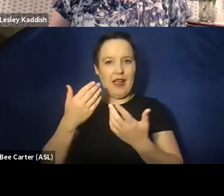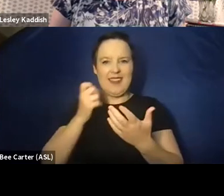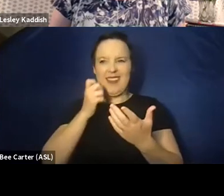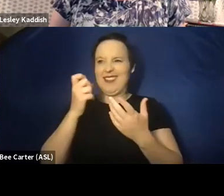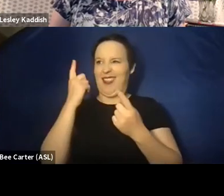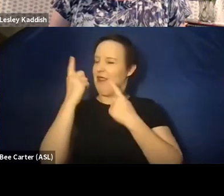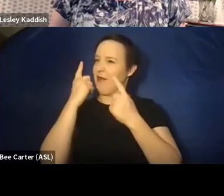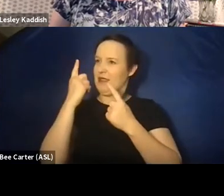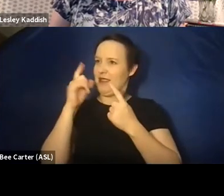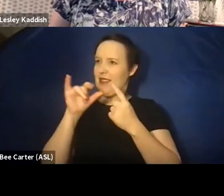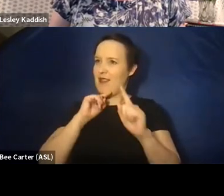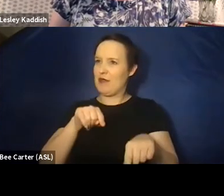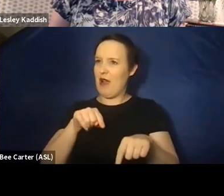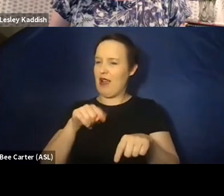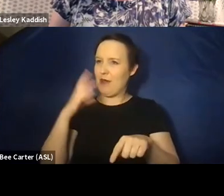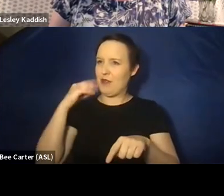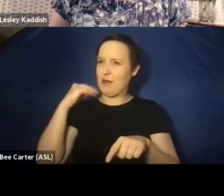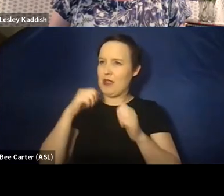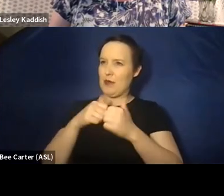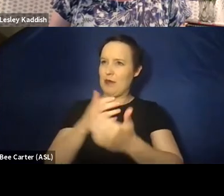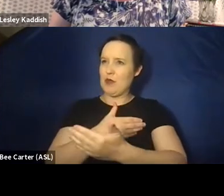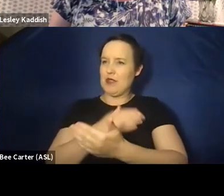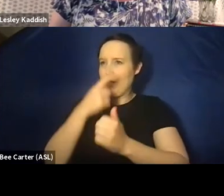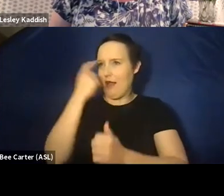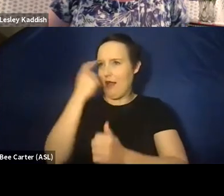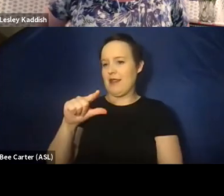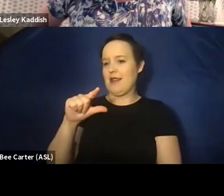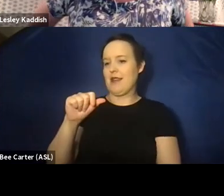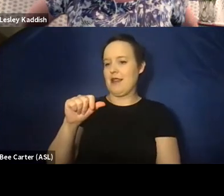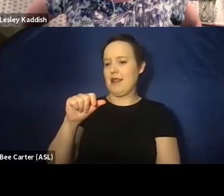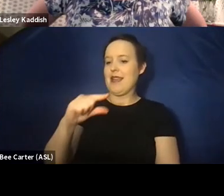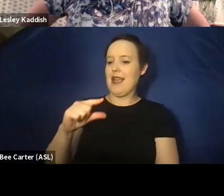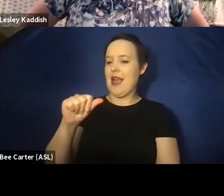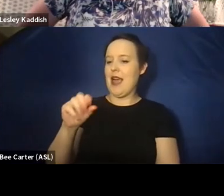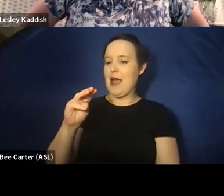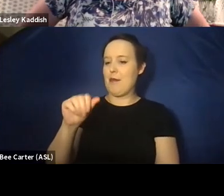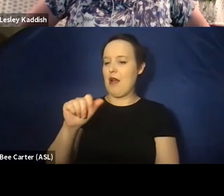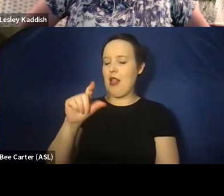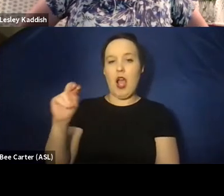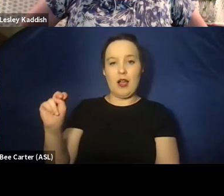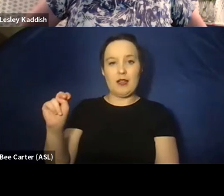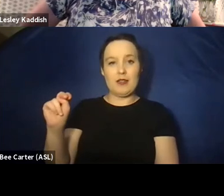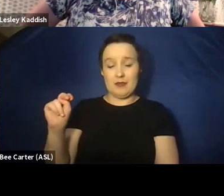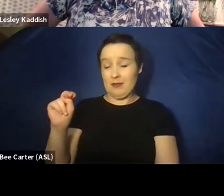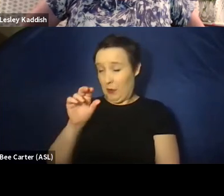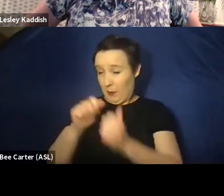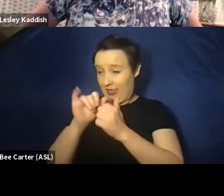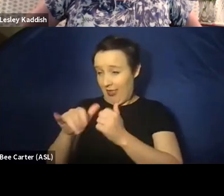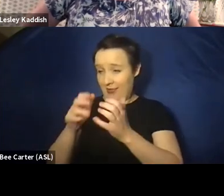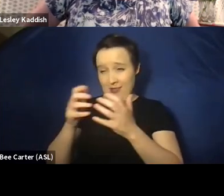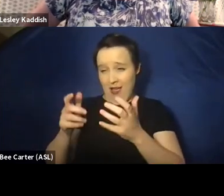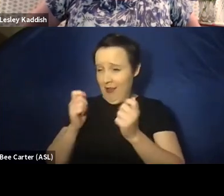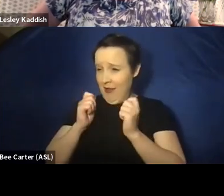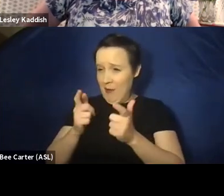about my experience with music because of gamelan. But in the gamelan, there's so much improvisation, but there's